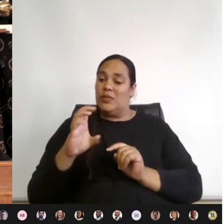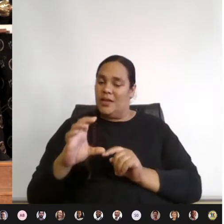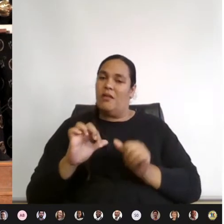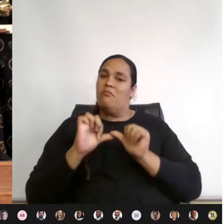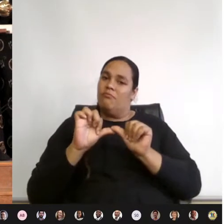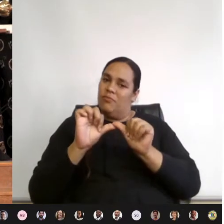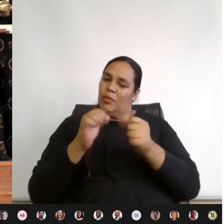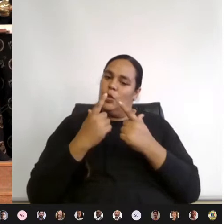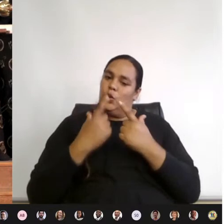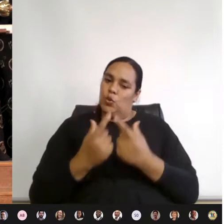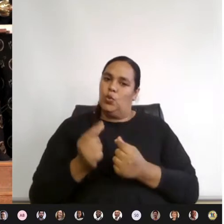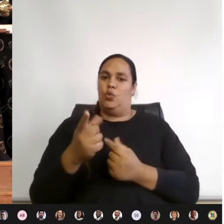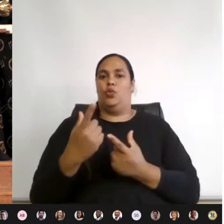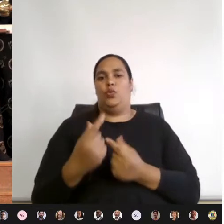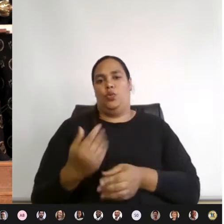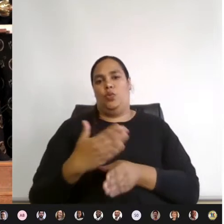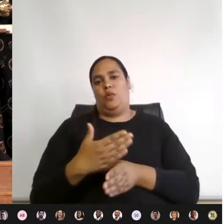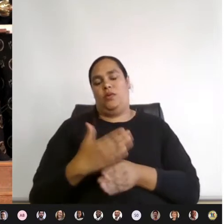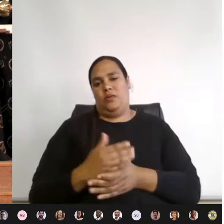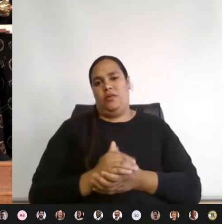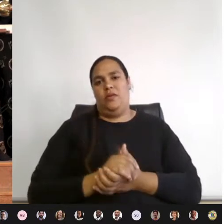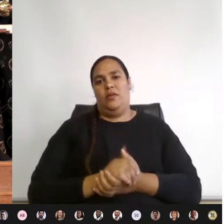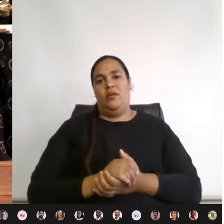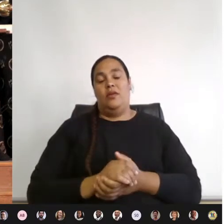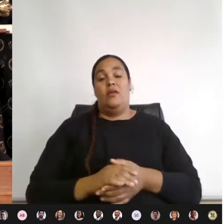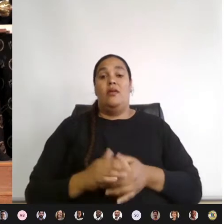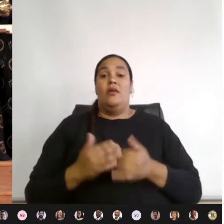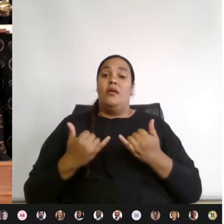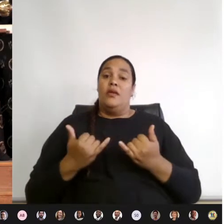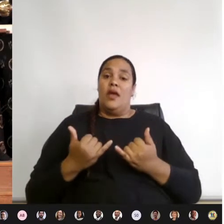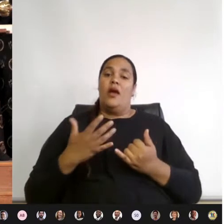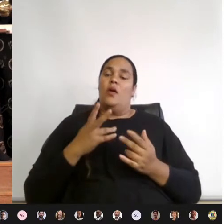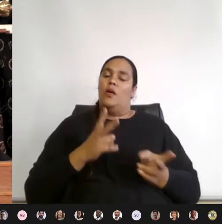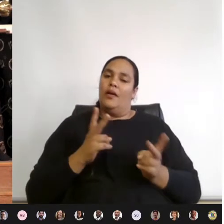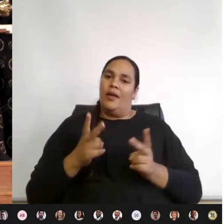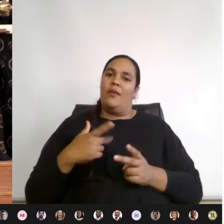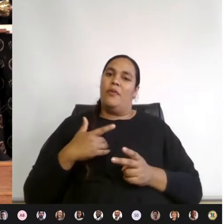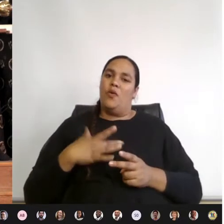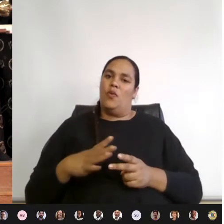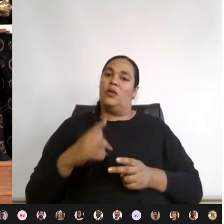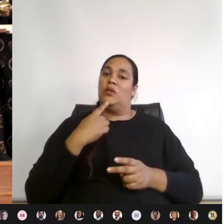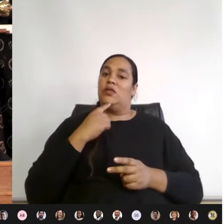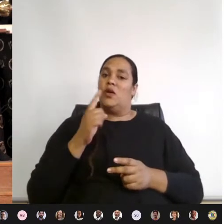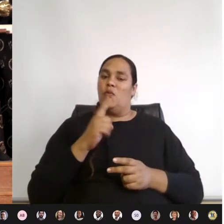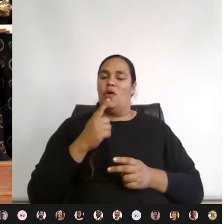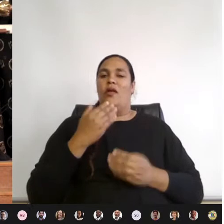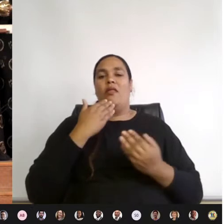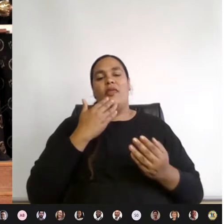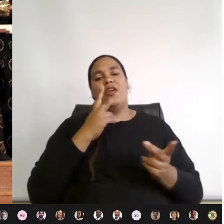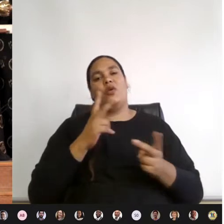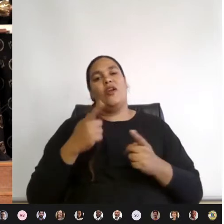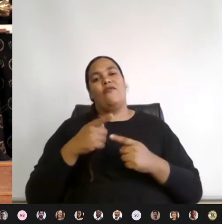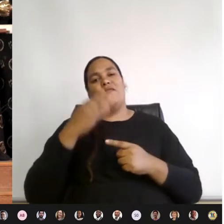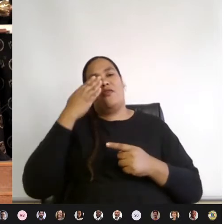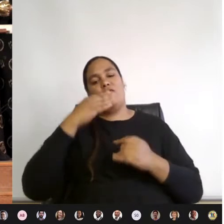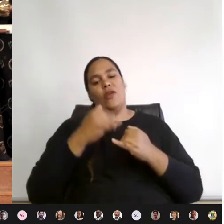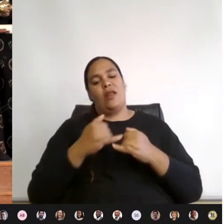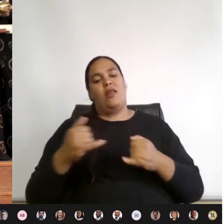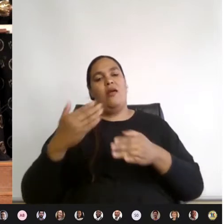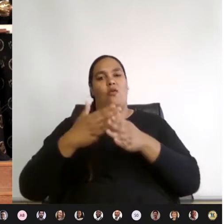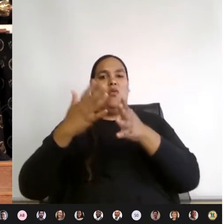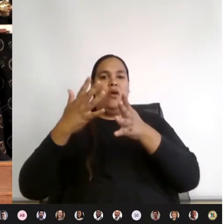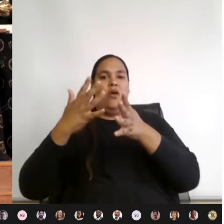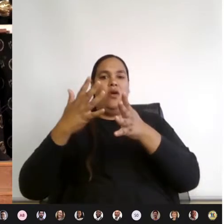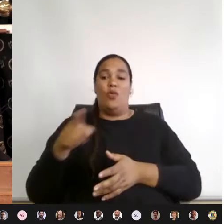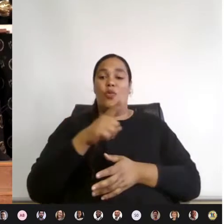what they're doing. At this stage, I want to again say thank you so much to the frontline workers. They really have